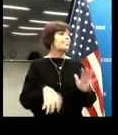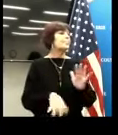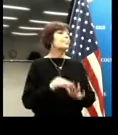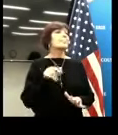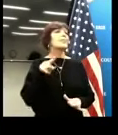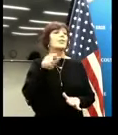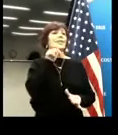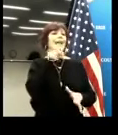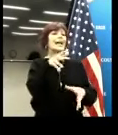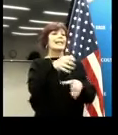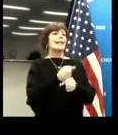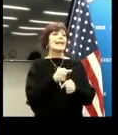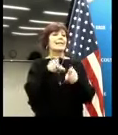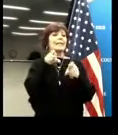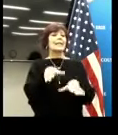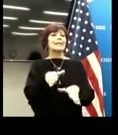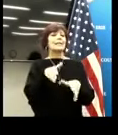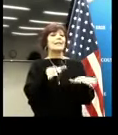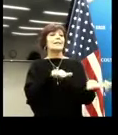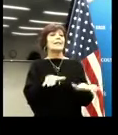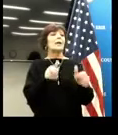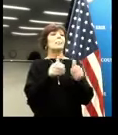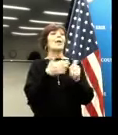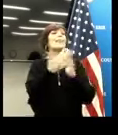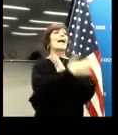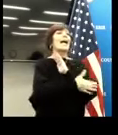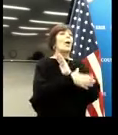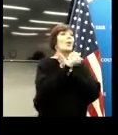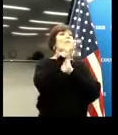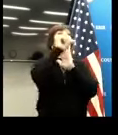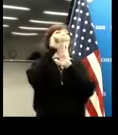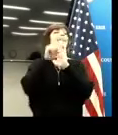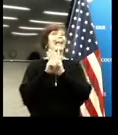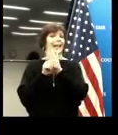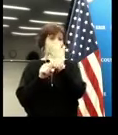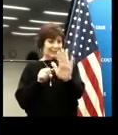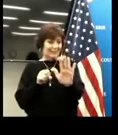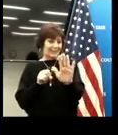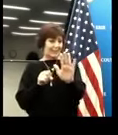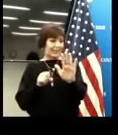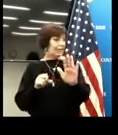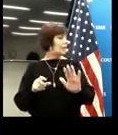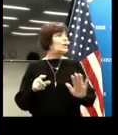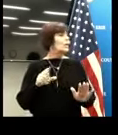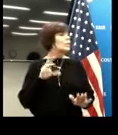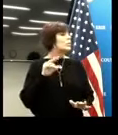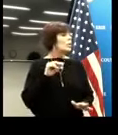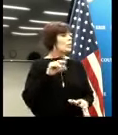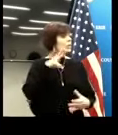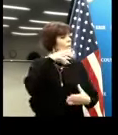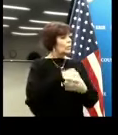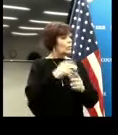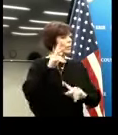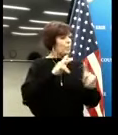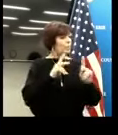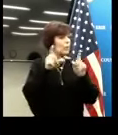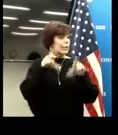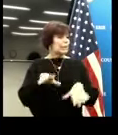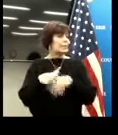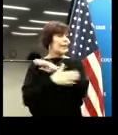not getting their test done by the county or the state. There's still delays. That includes some folks who are getting tested by the